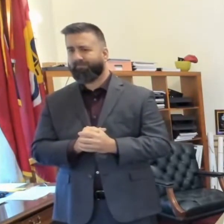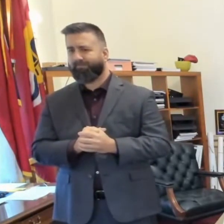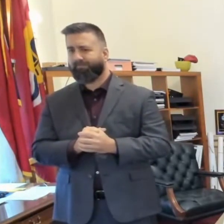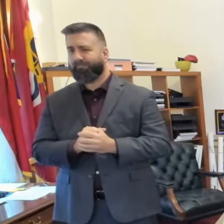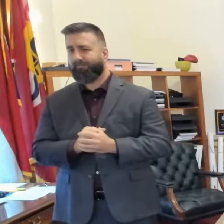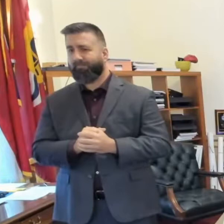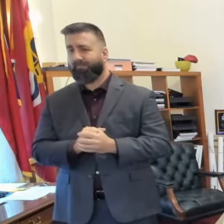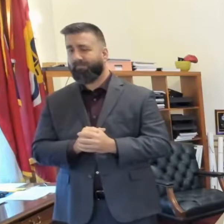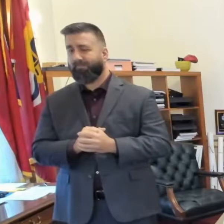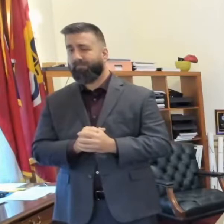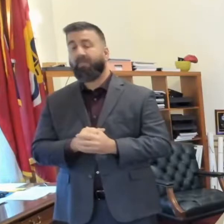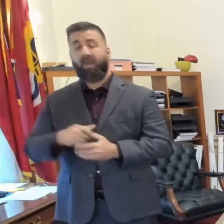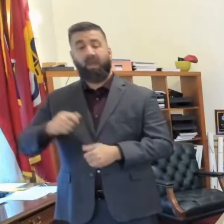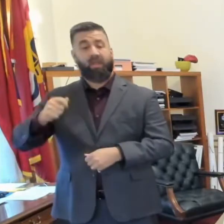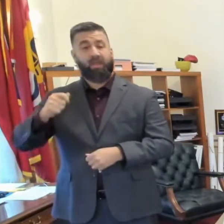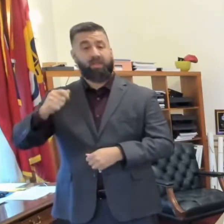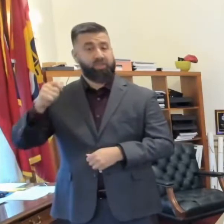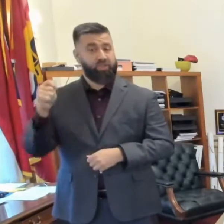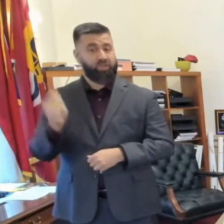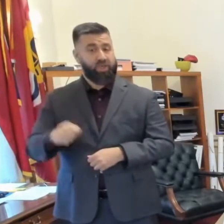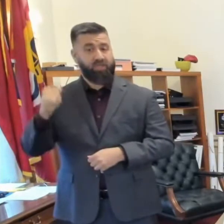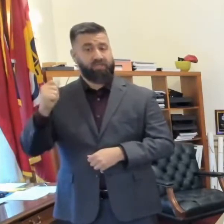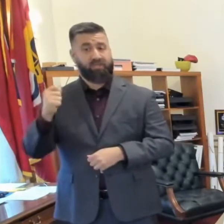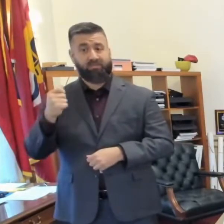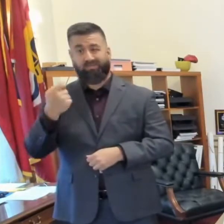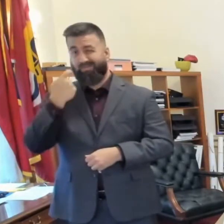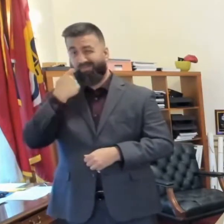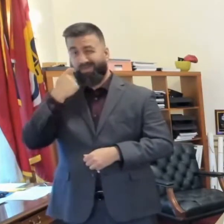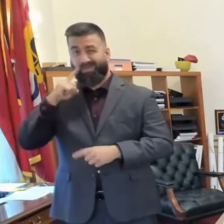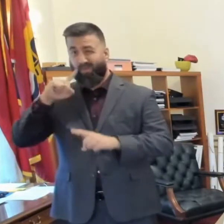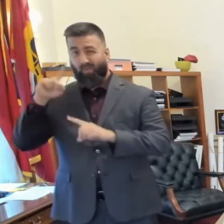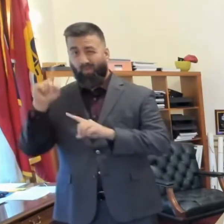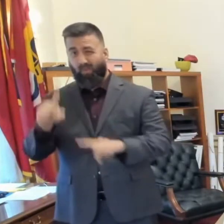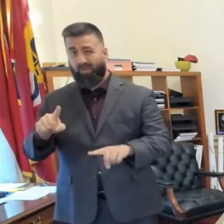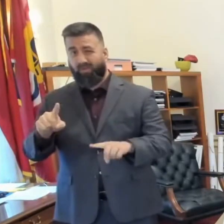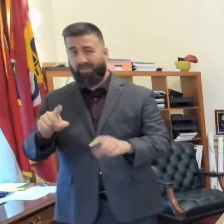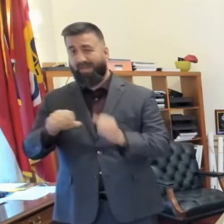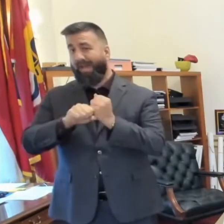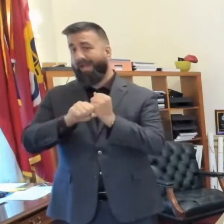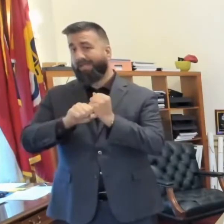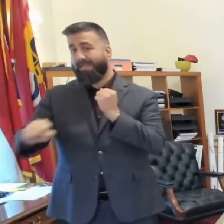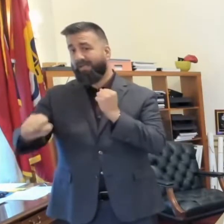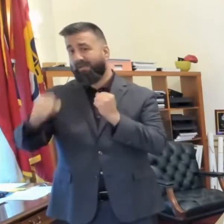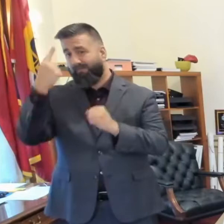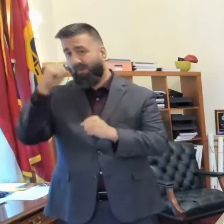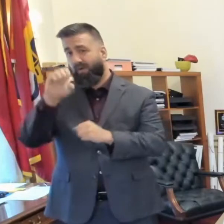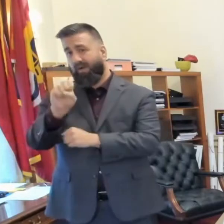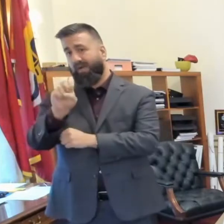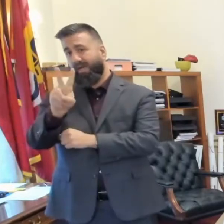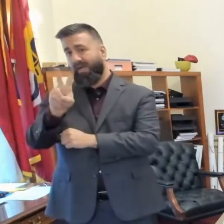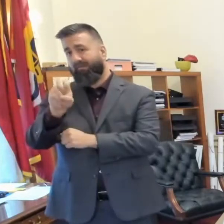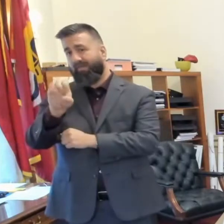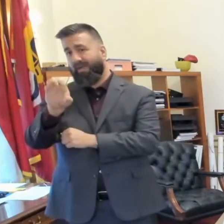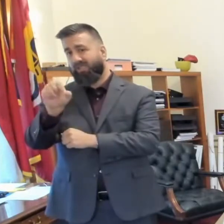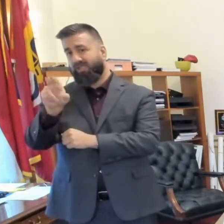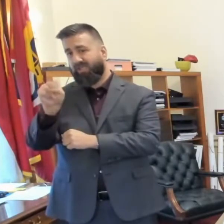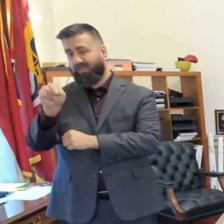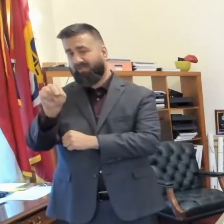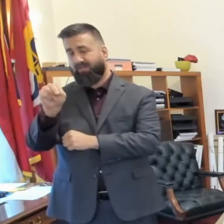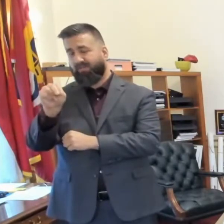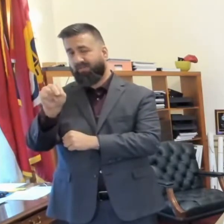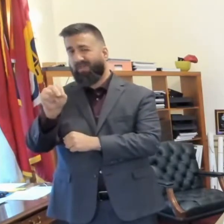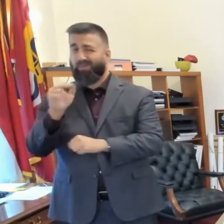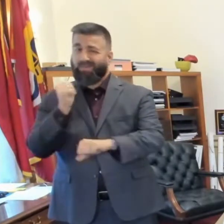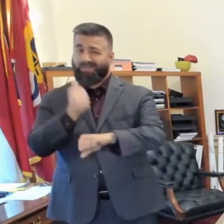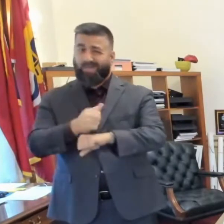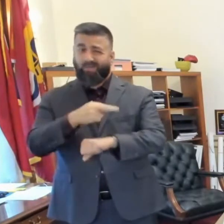Circuit judges have issued an extension on the eviction moratorium until the end of January. It was set to expire